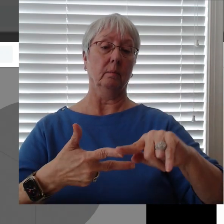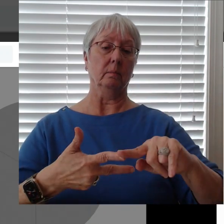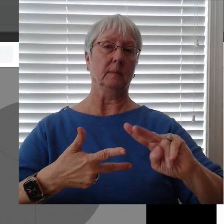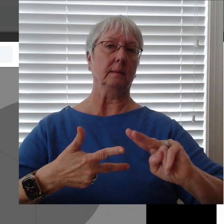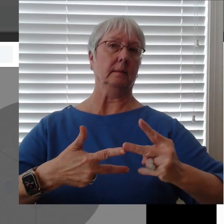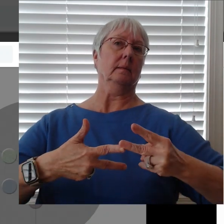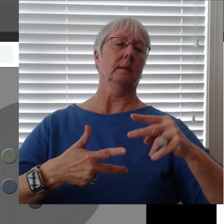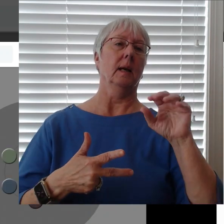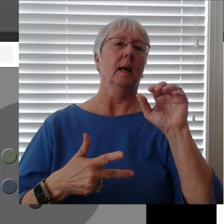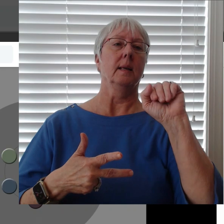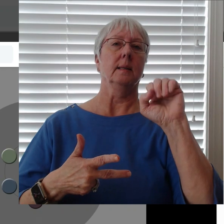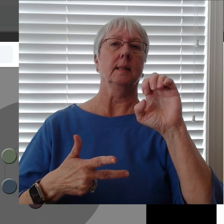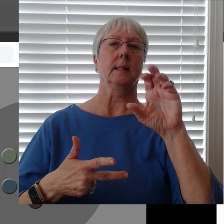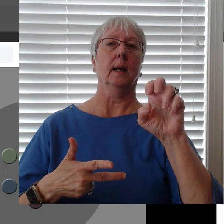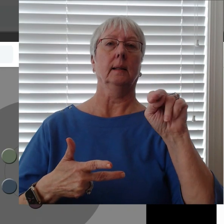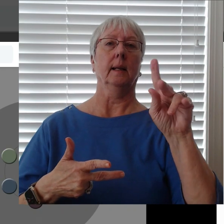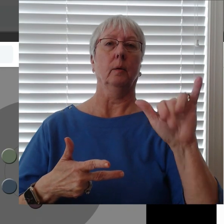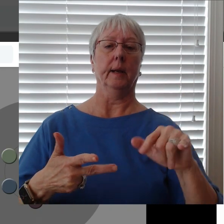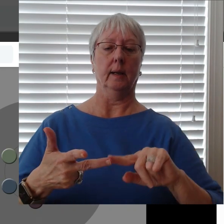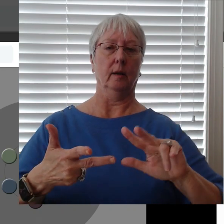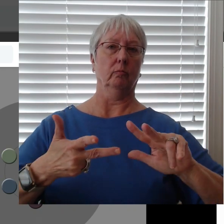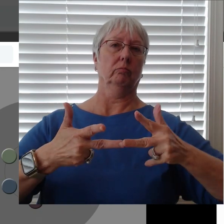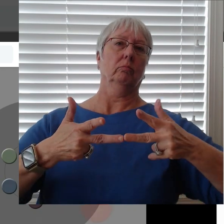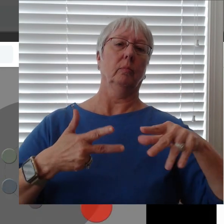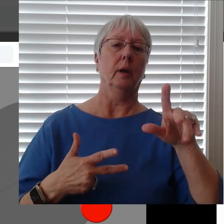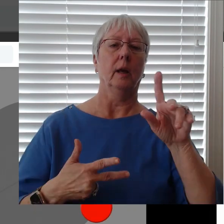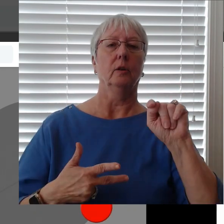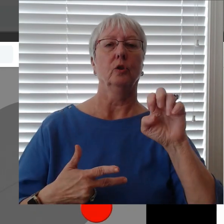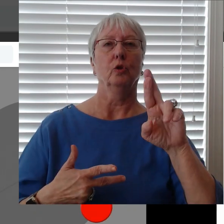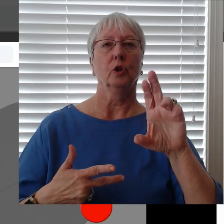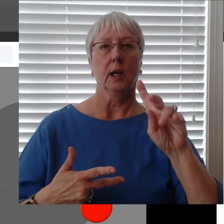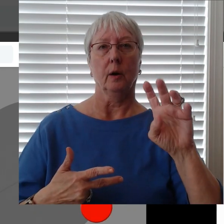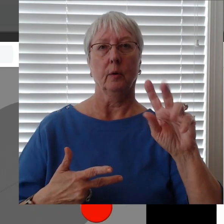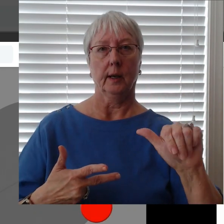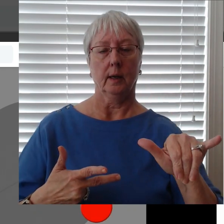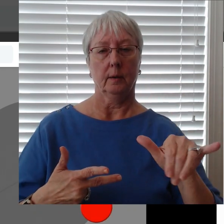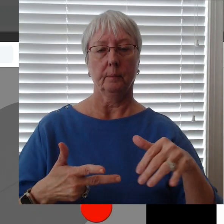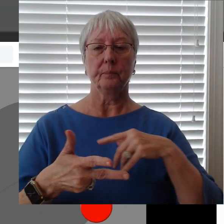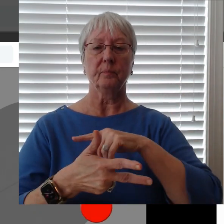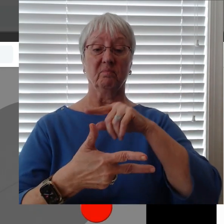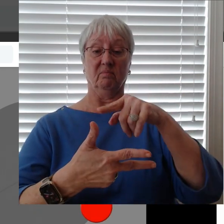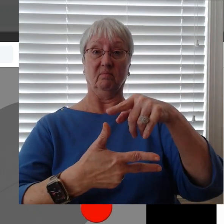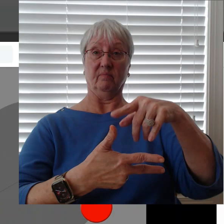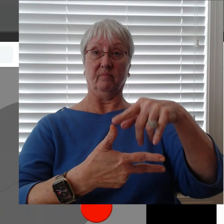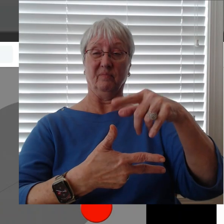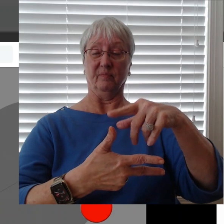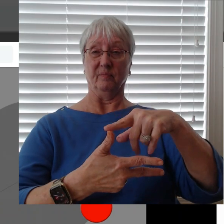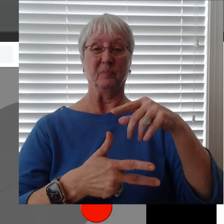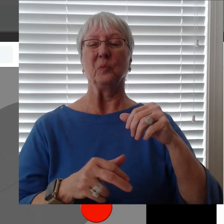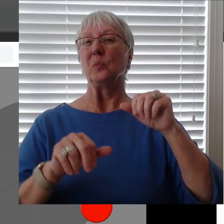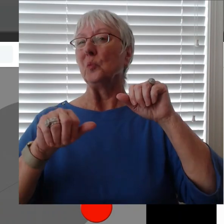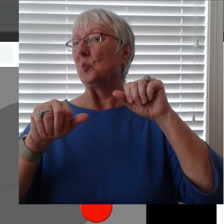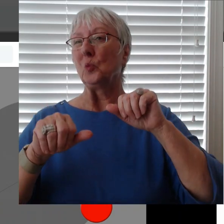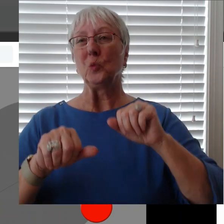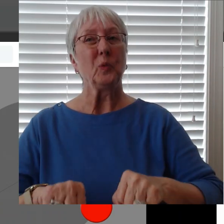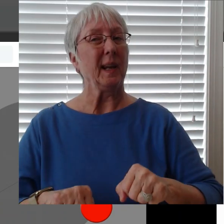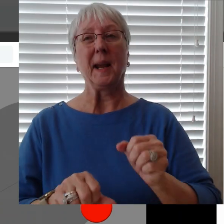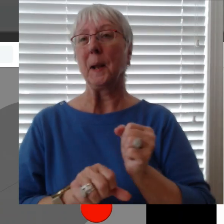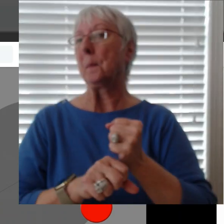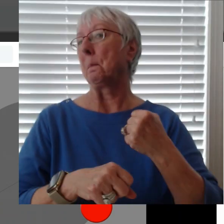secondary, and tertiary. A primary color is a color that cannot be made by mixing other